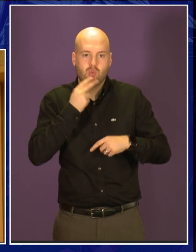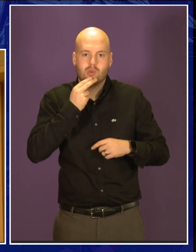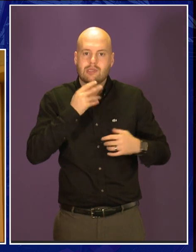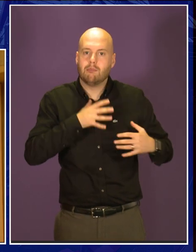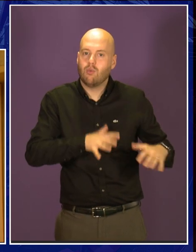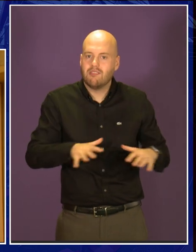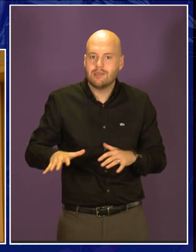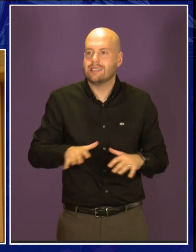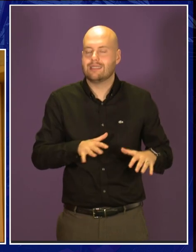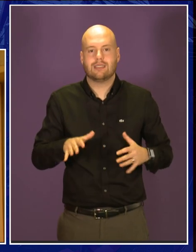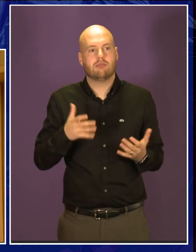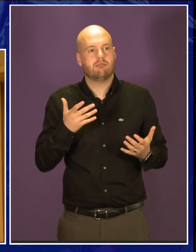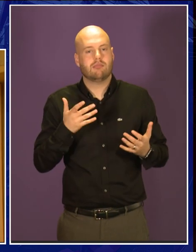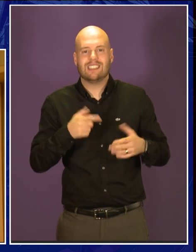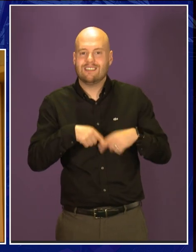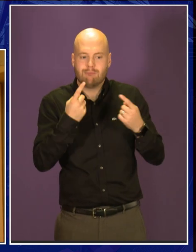rituals, different